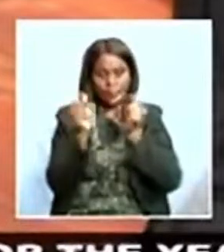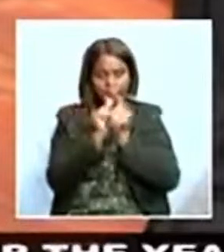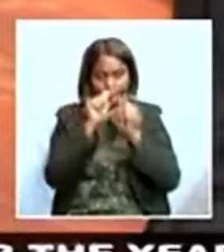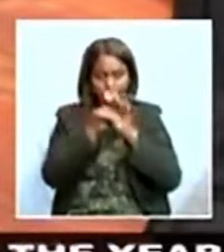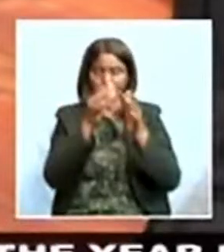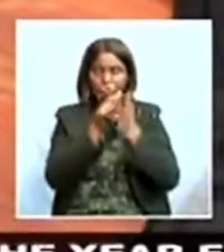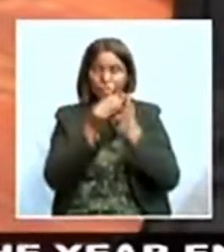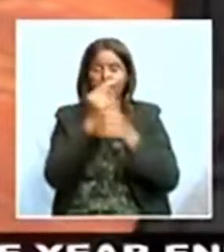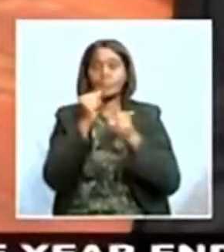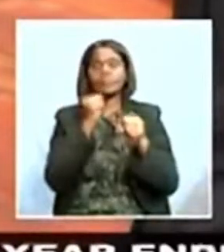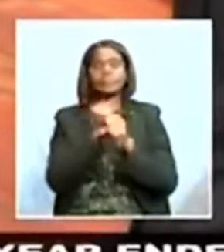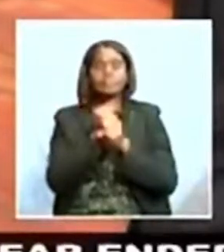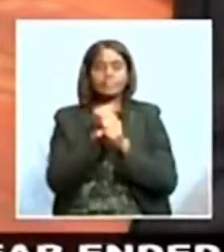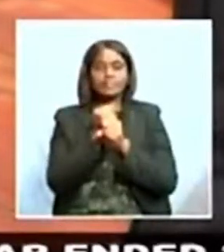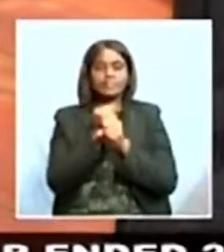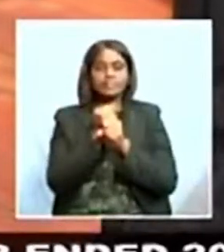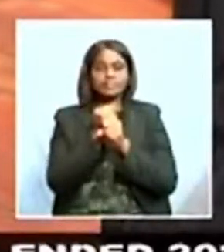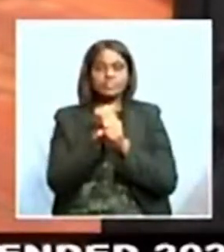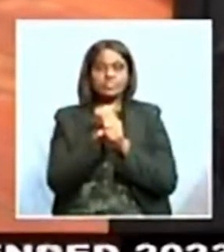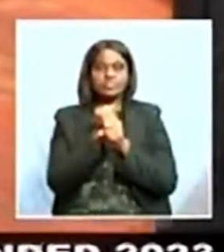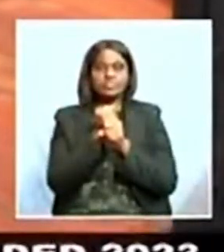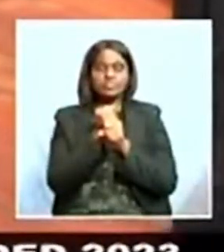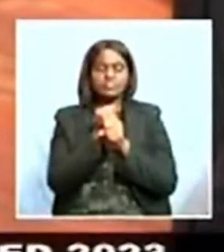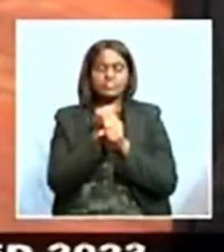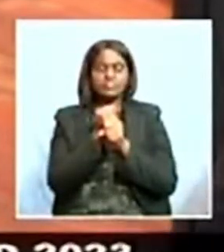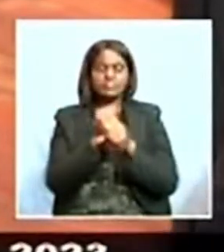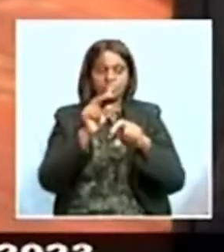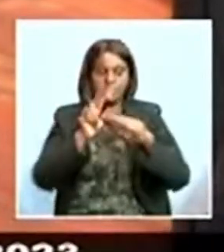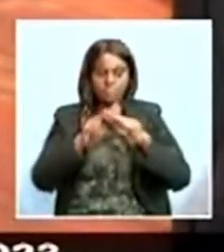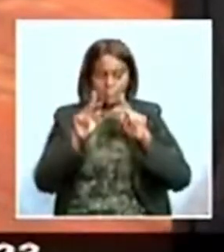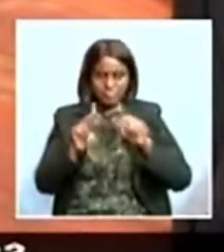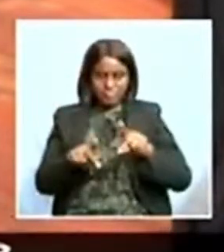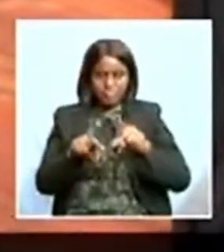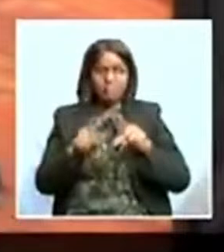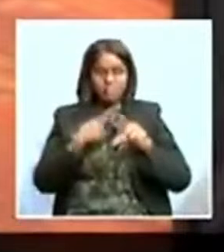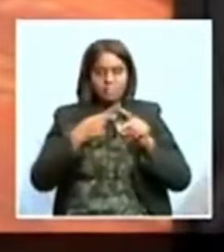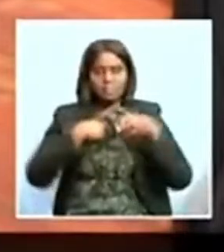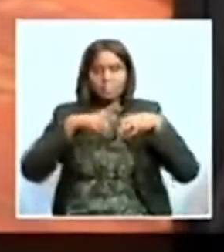2,471,526 has been spent as at 9th January 2024.